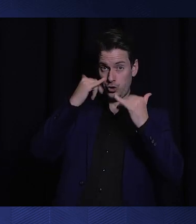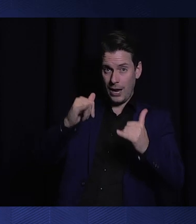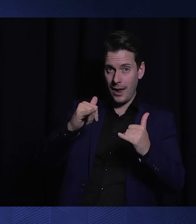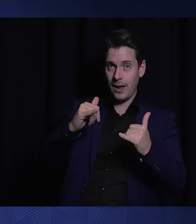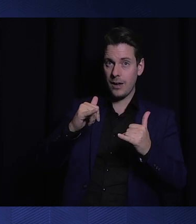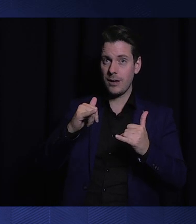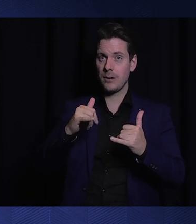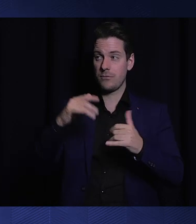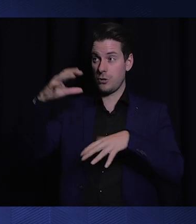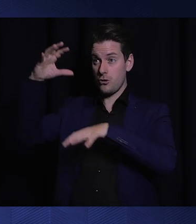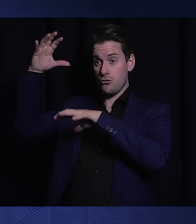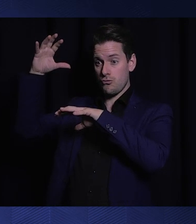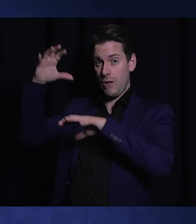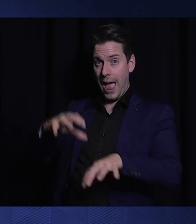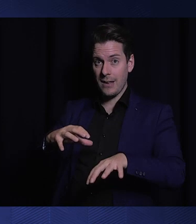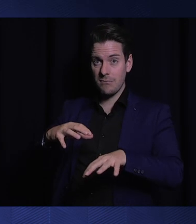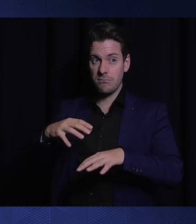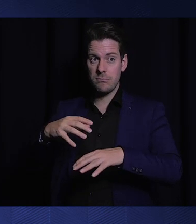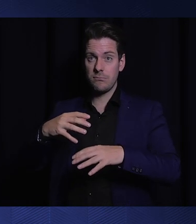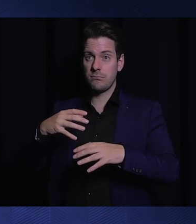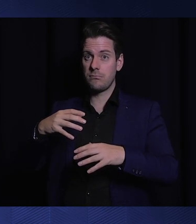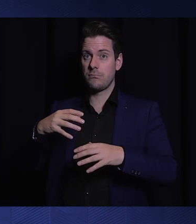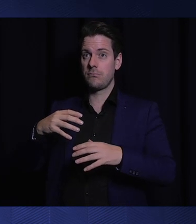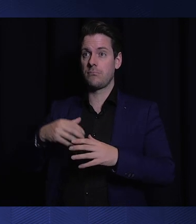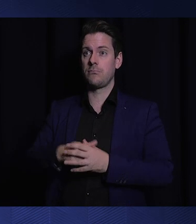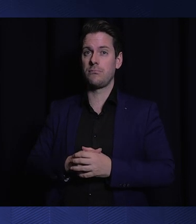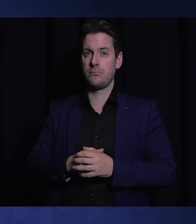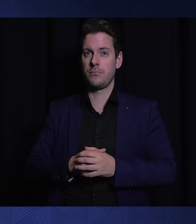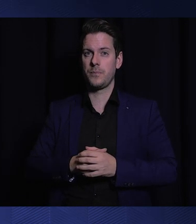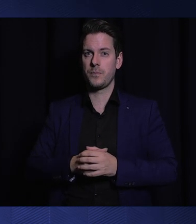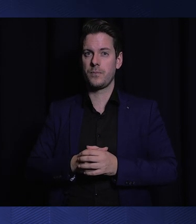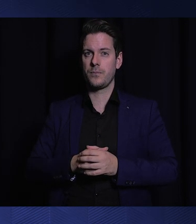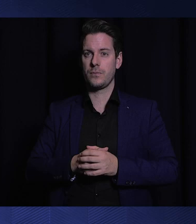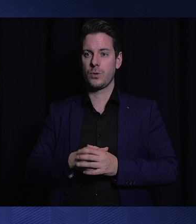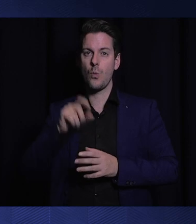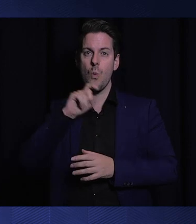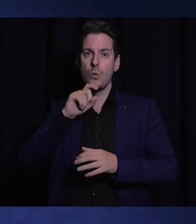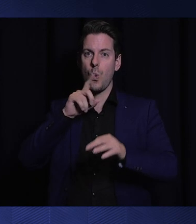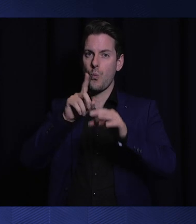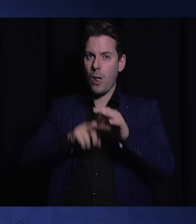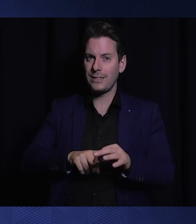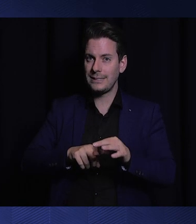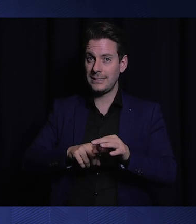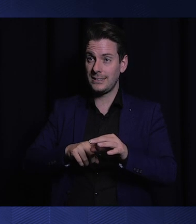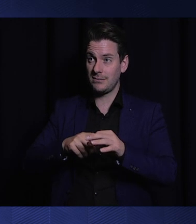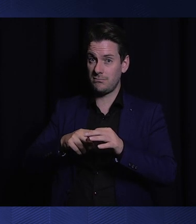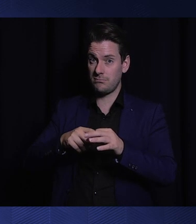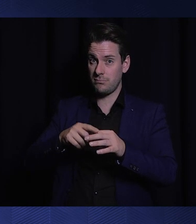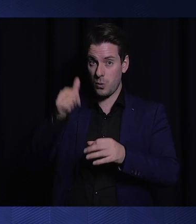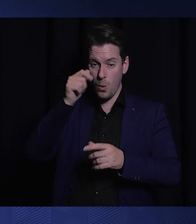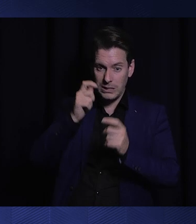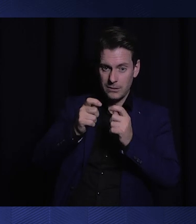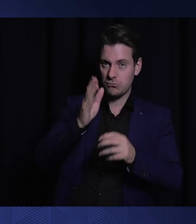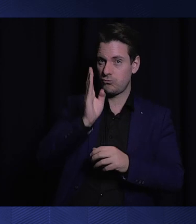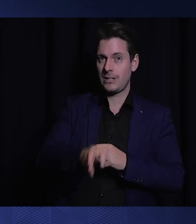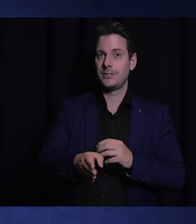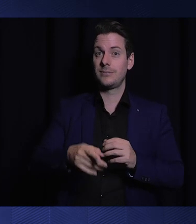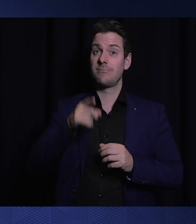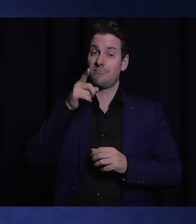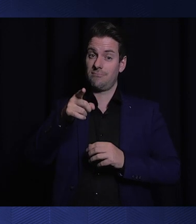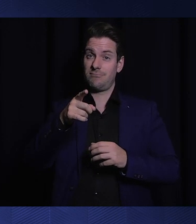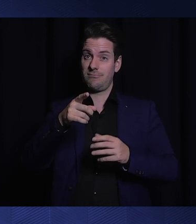the rainfall information, water quality, and then the sponge city in Lingang has